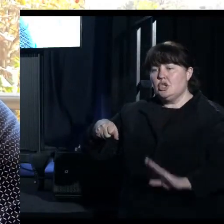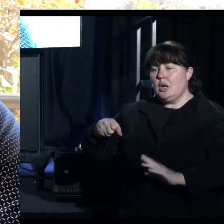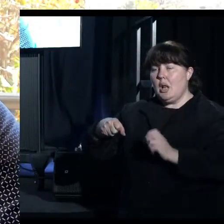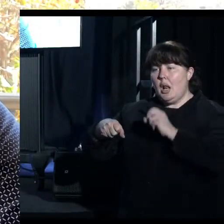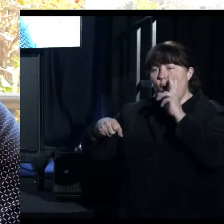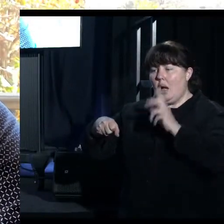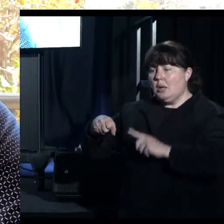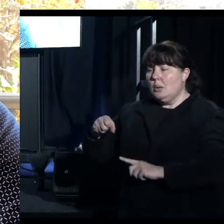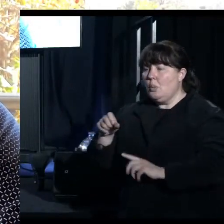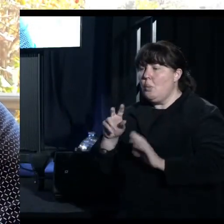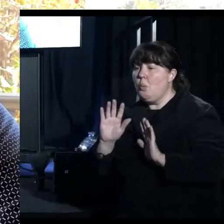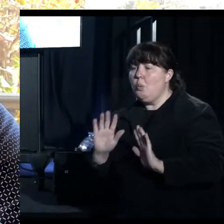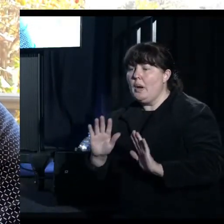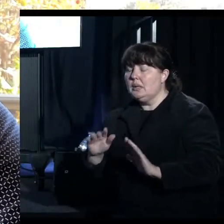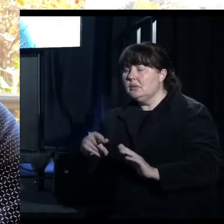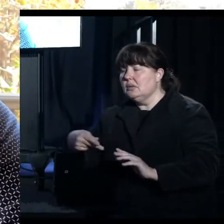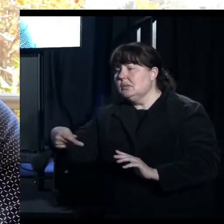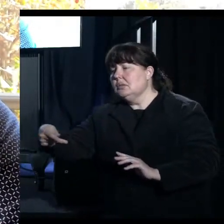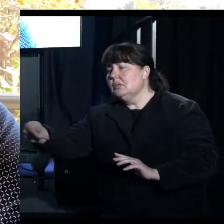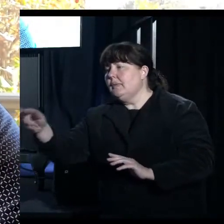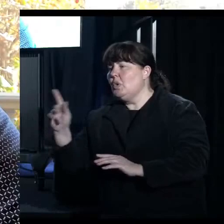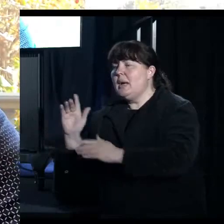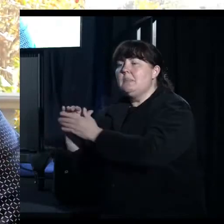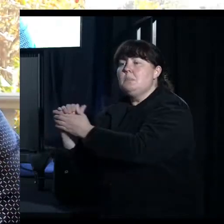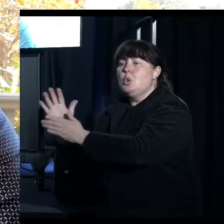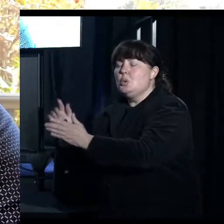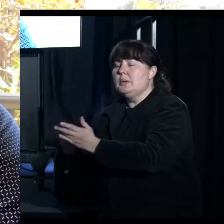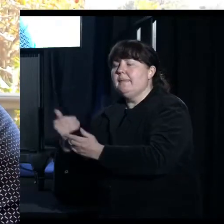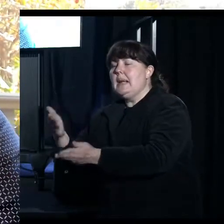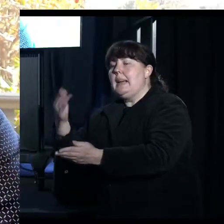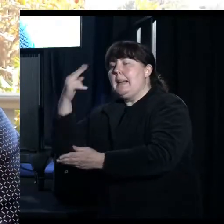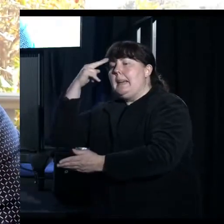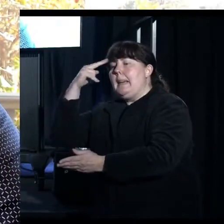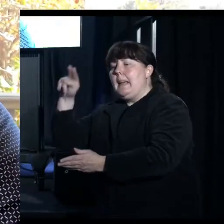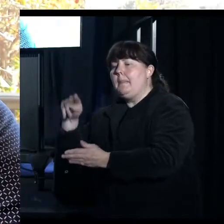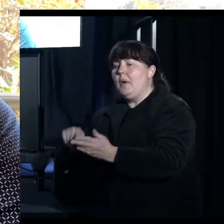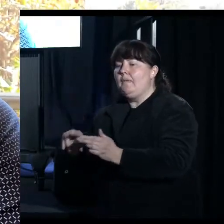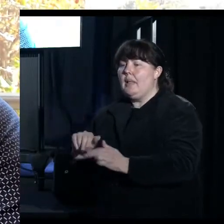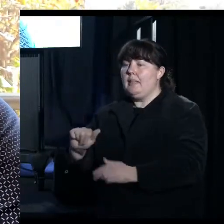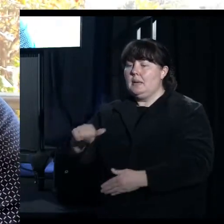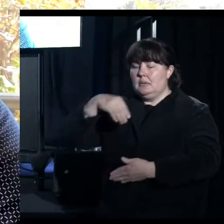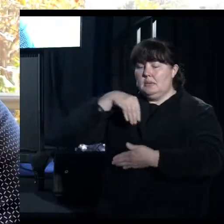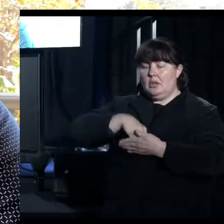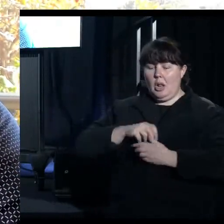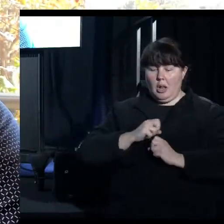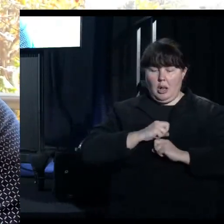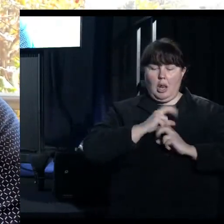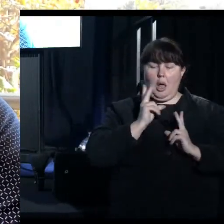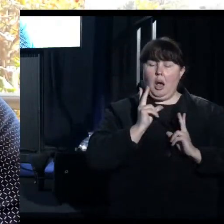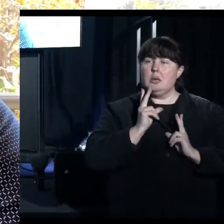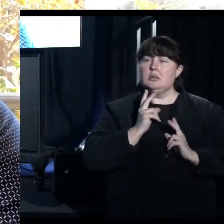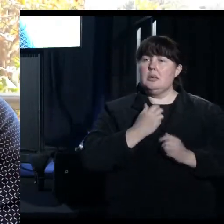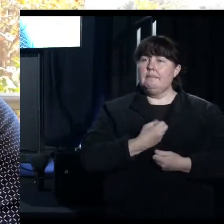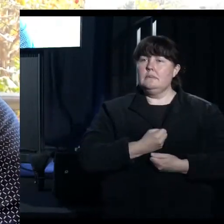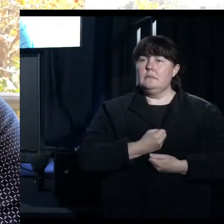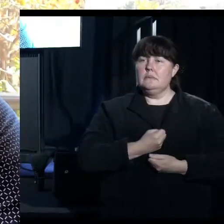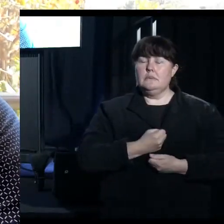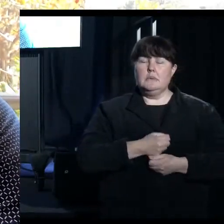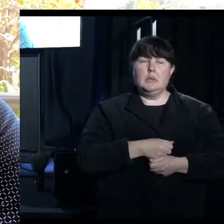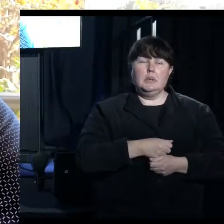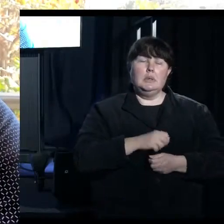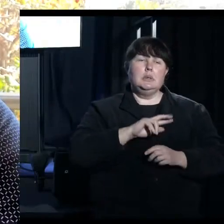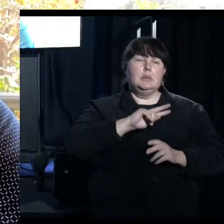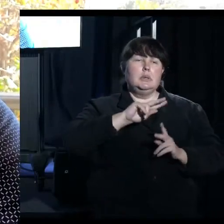And this second poem I'm going to read, I dedicate to all the psychiatrists I have loved